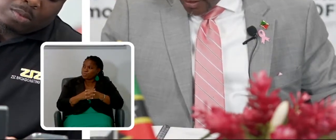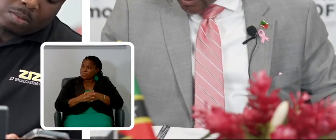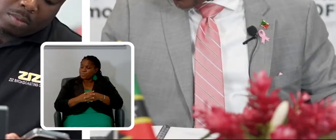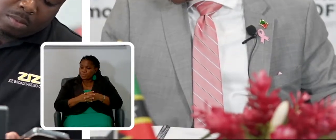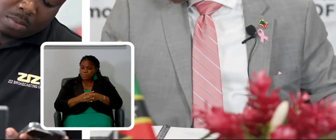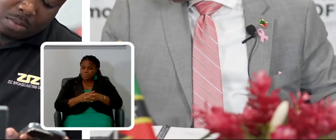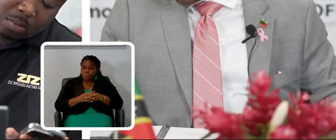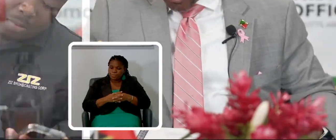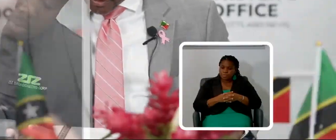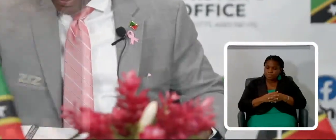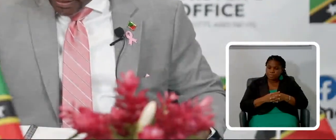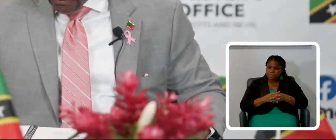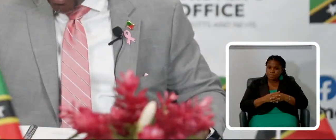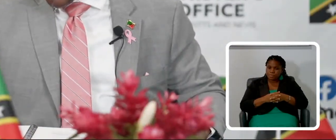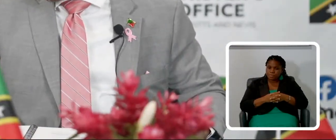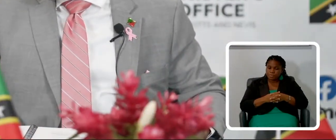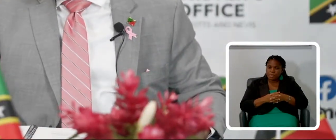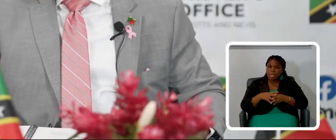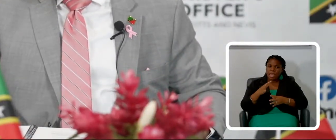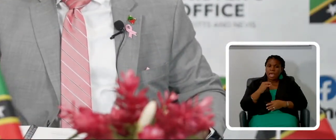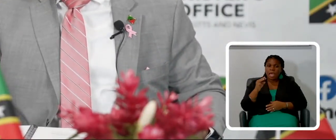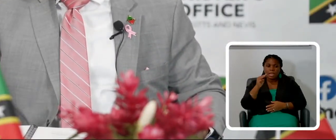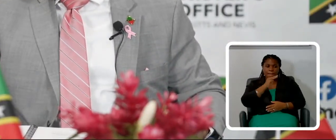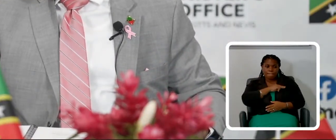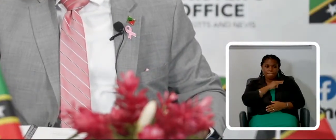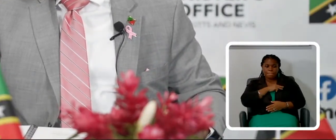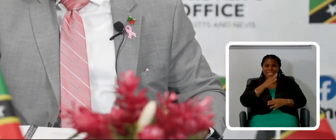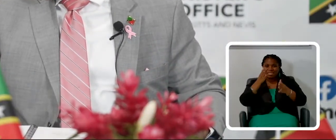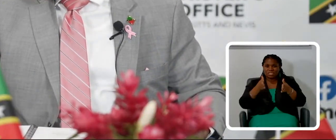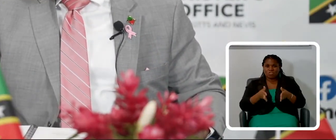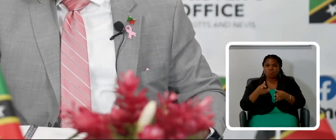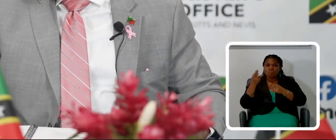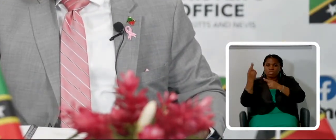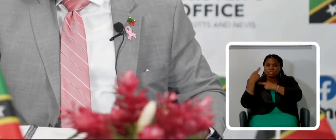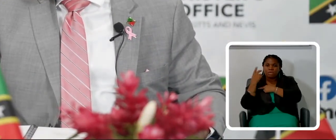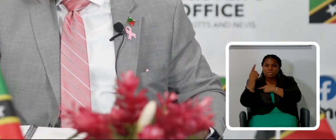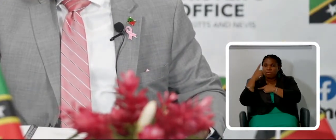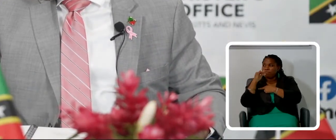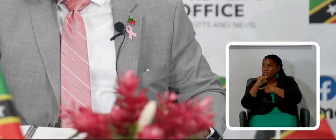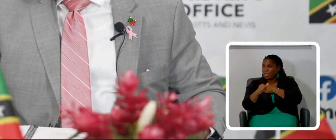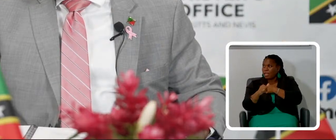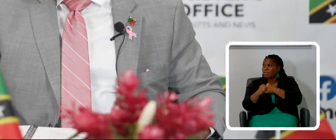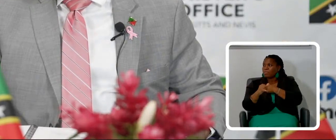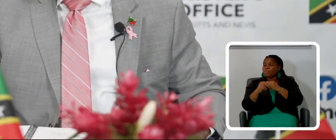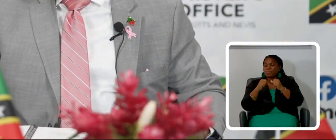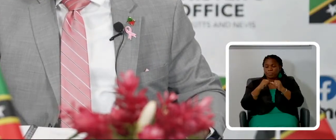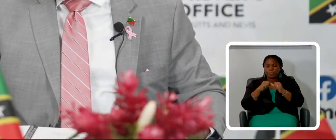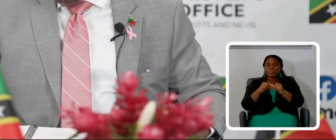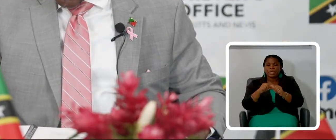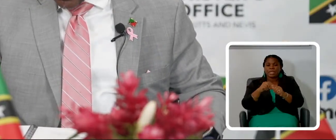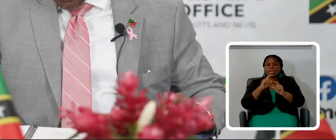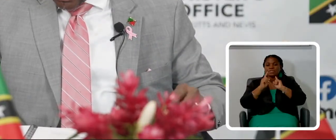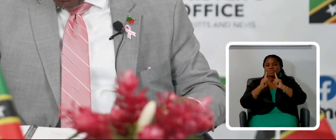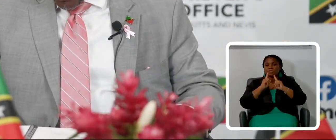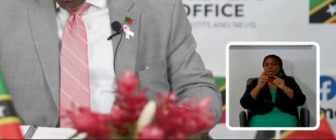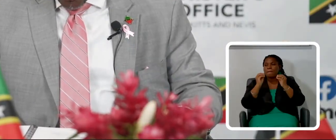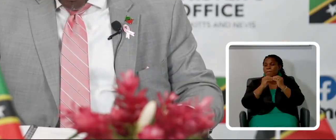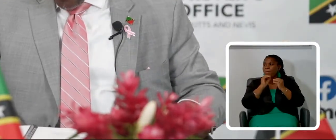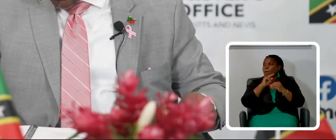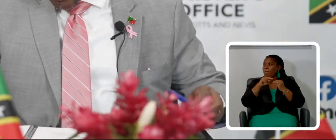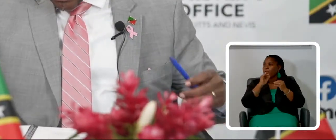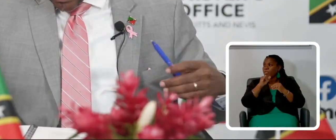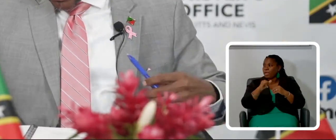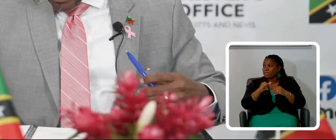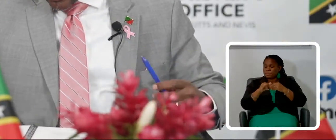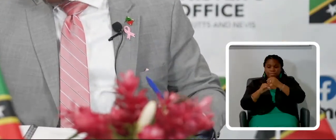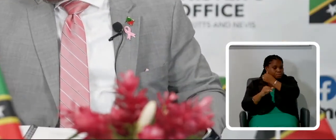with responsibility for that will speak to it as well. But yes, the discussions have significantly taken place. So we